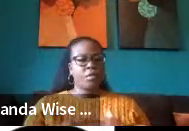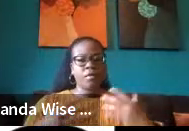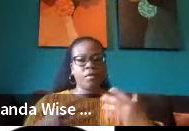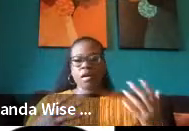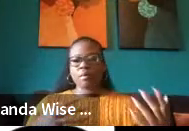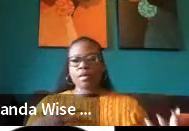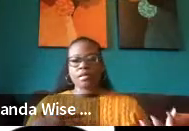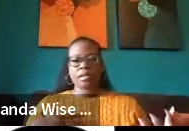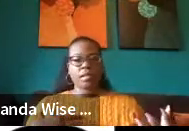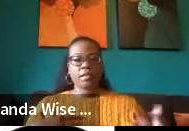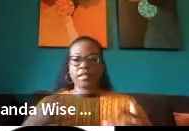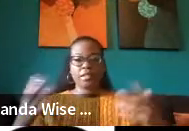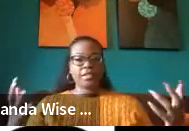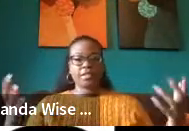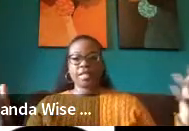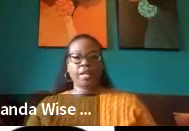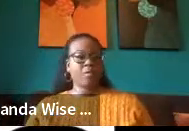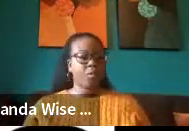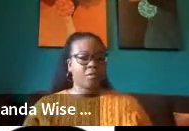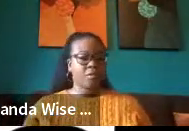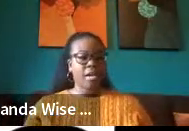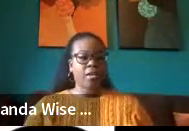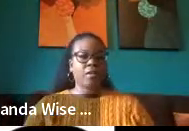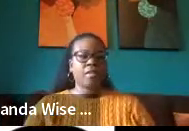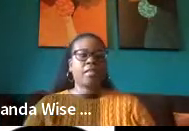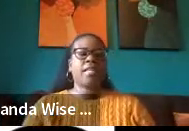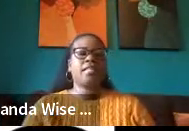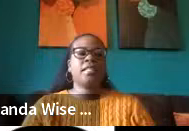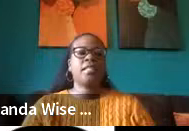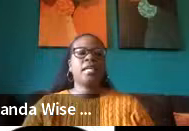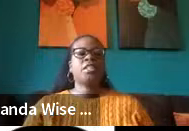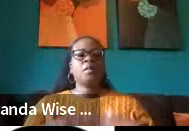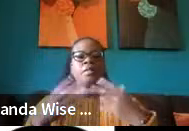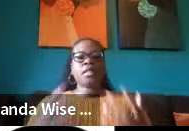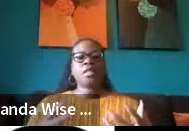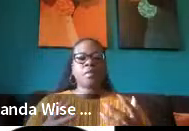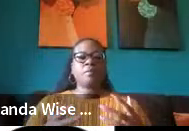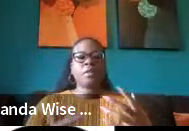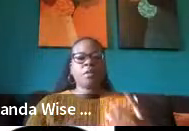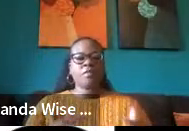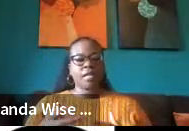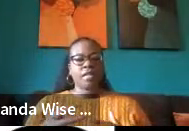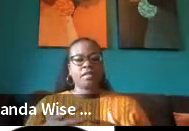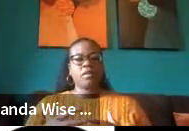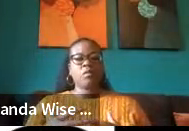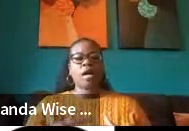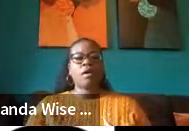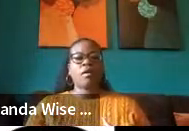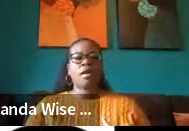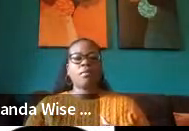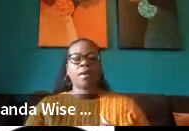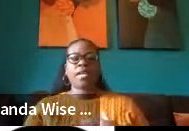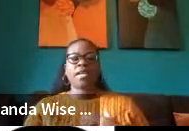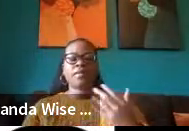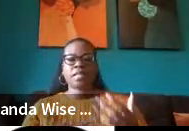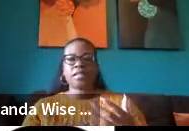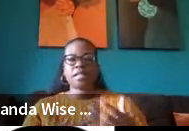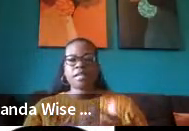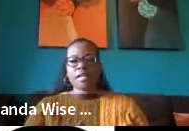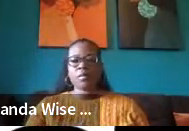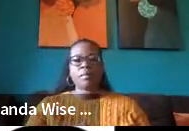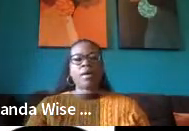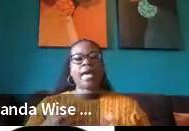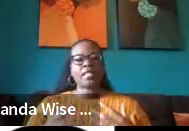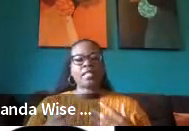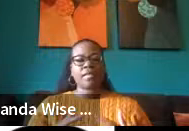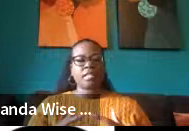if you are a person such as Tierra Moore, right, Curly Scientist, she puts a little bit of both in there. So while her brand, I would say, is